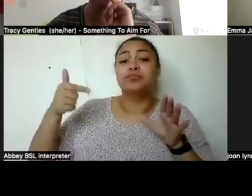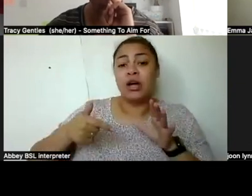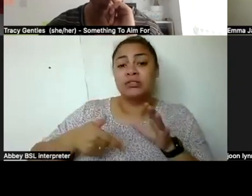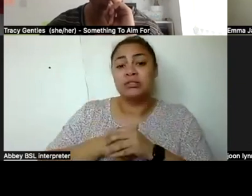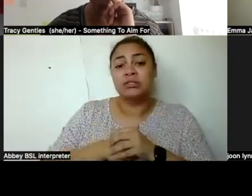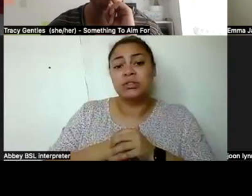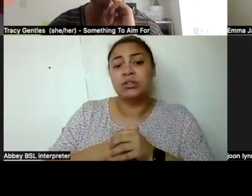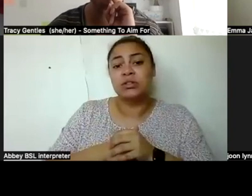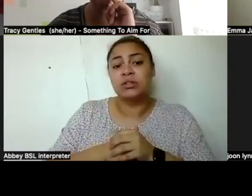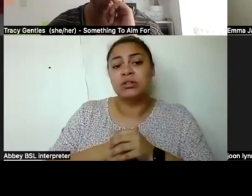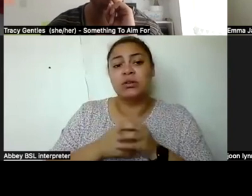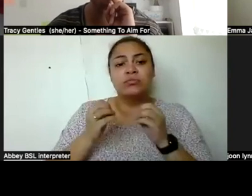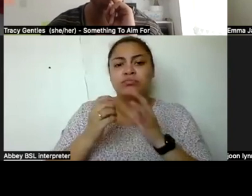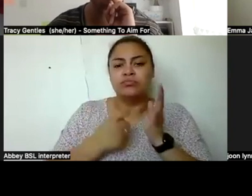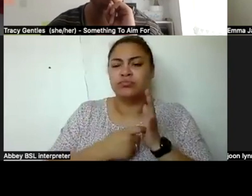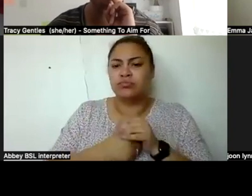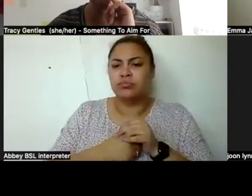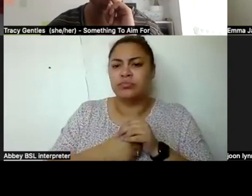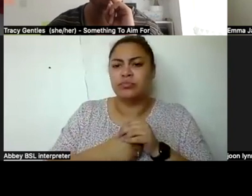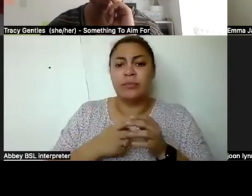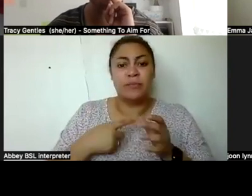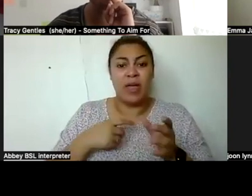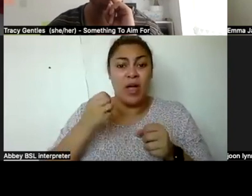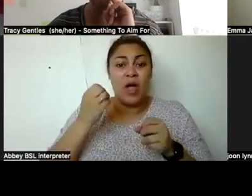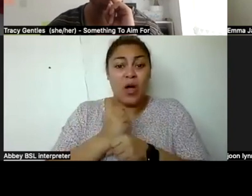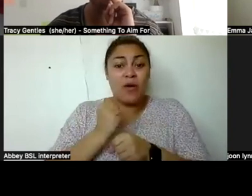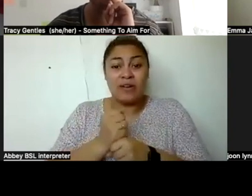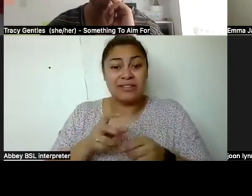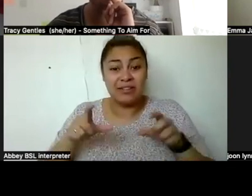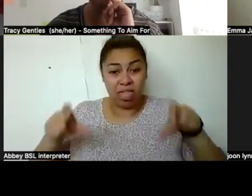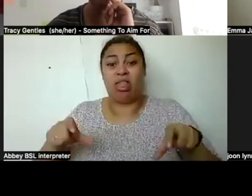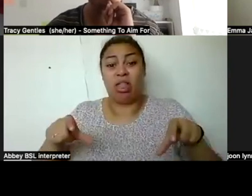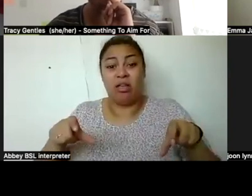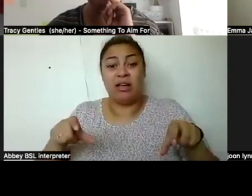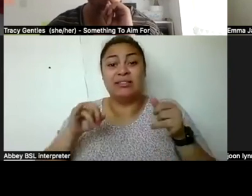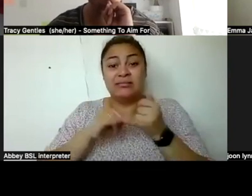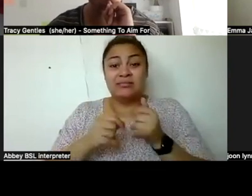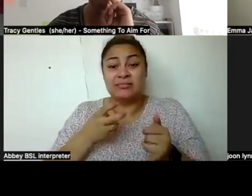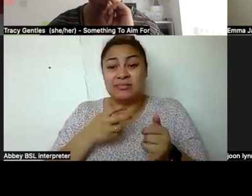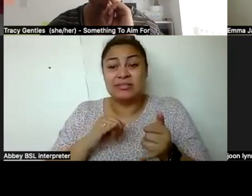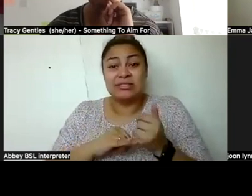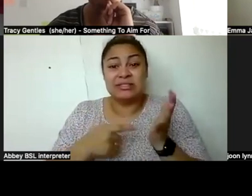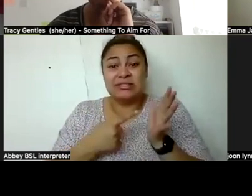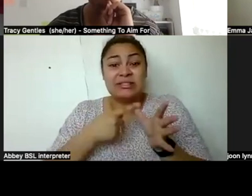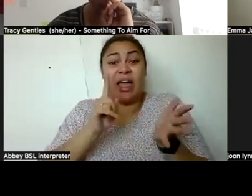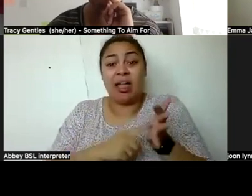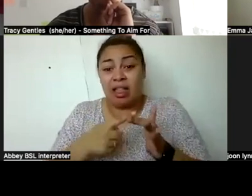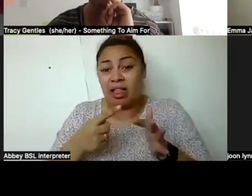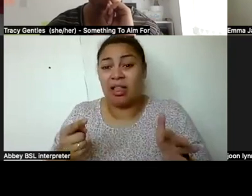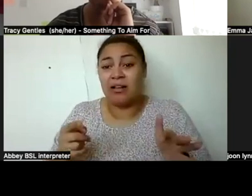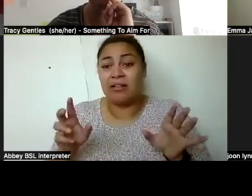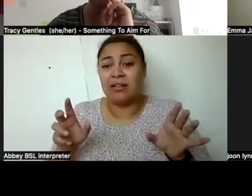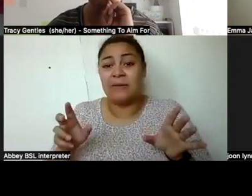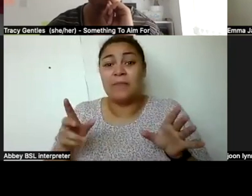just reject the fact that governance is static. Let's acknowledge that governance is something that has